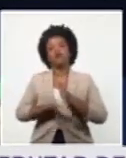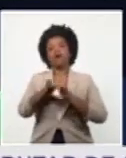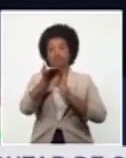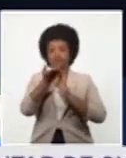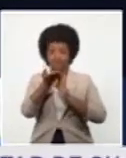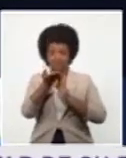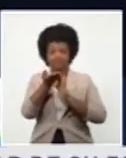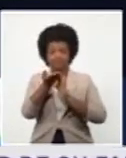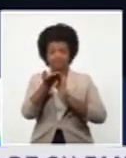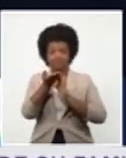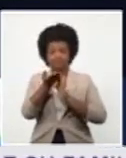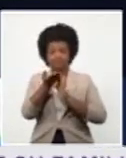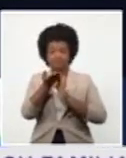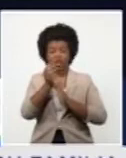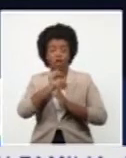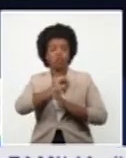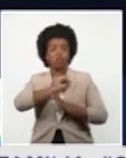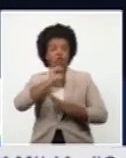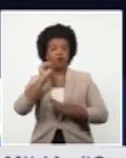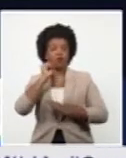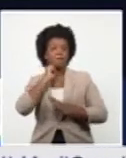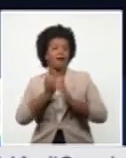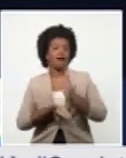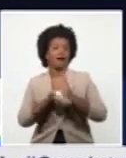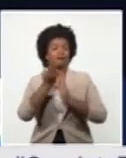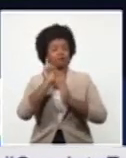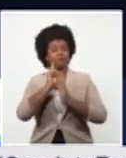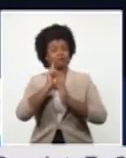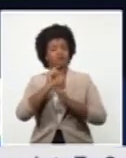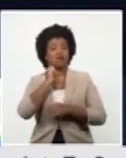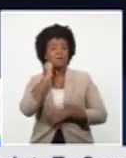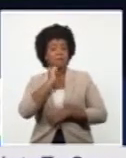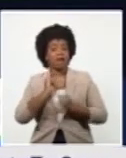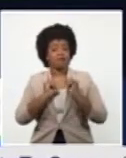the 2 evacuees. There were